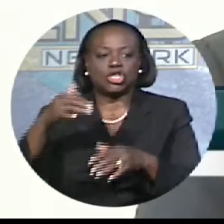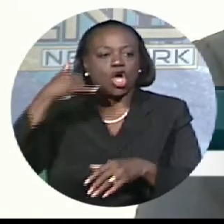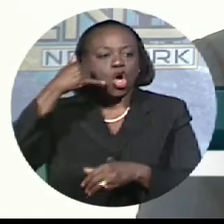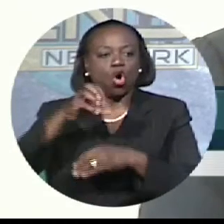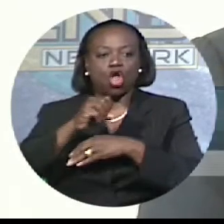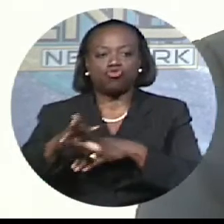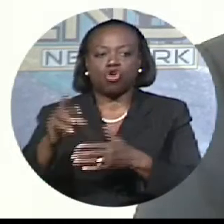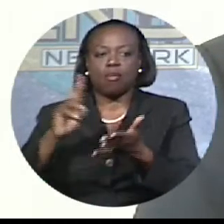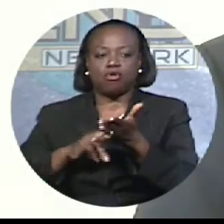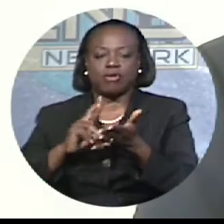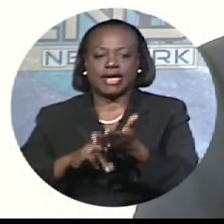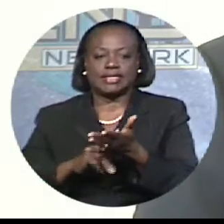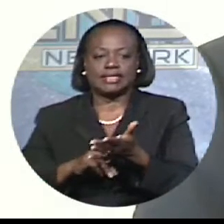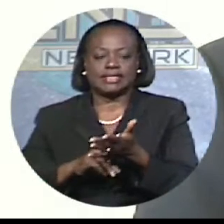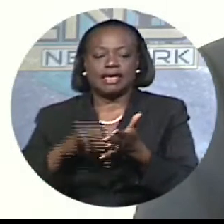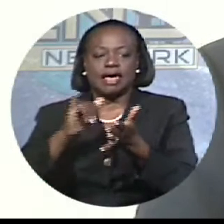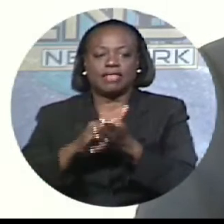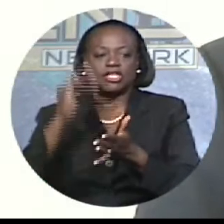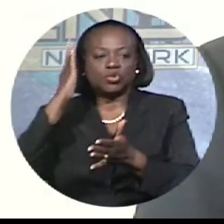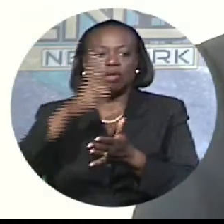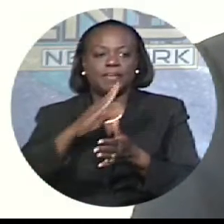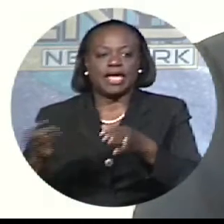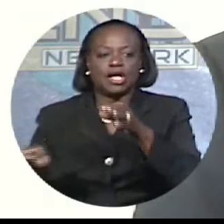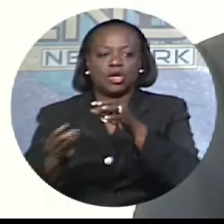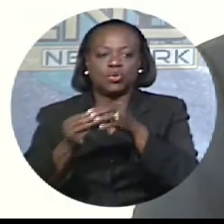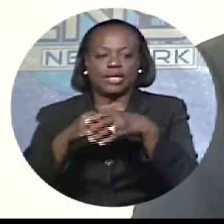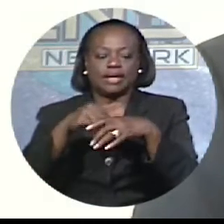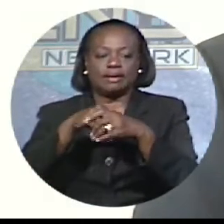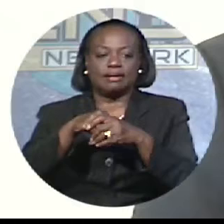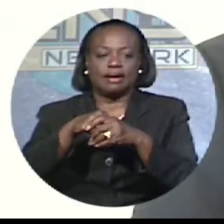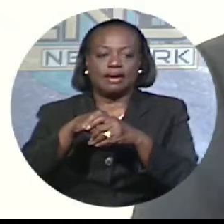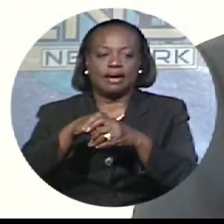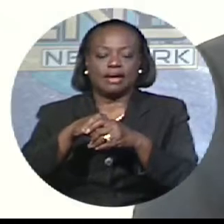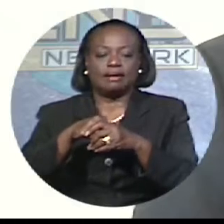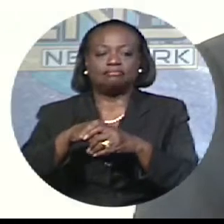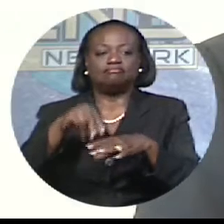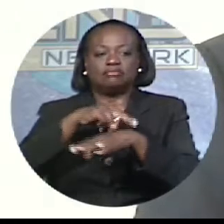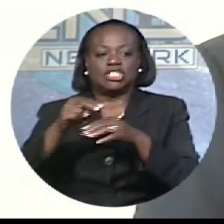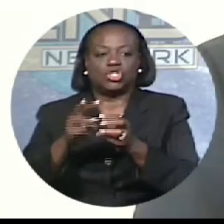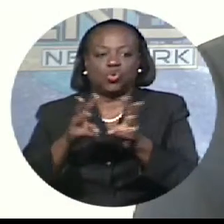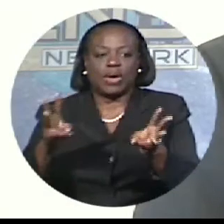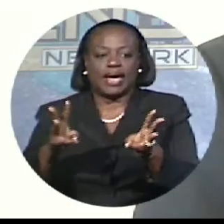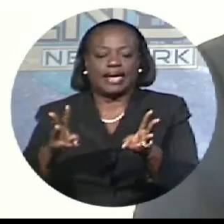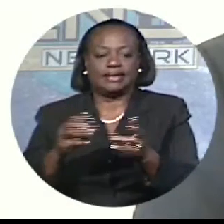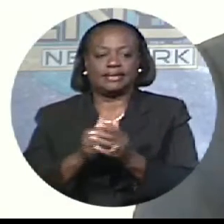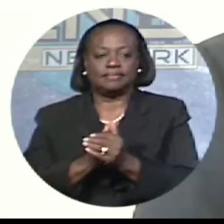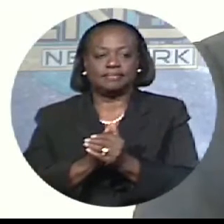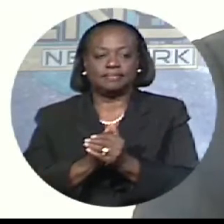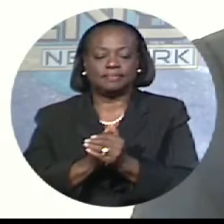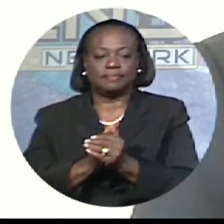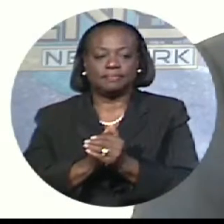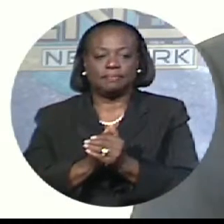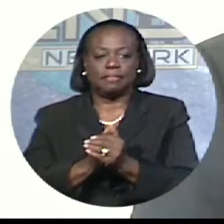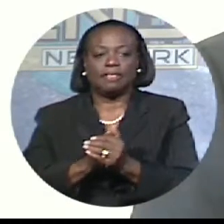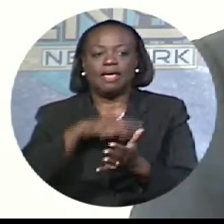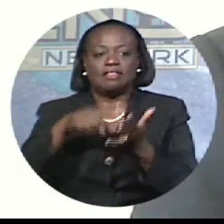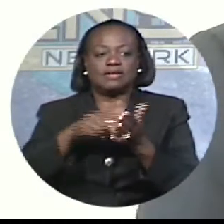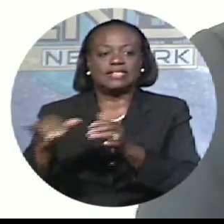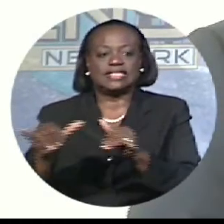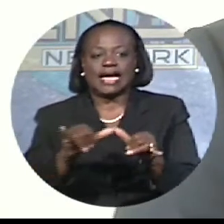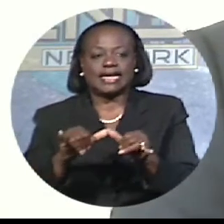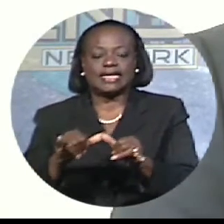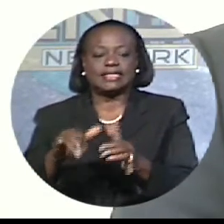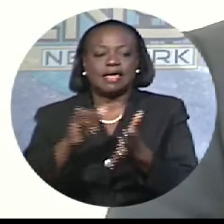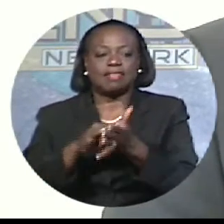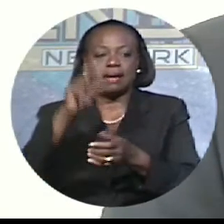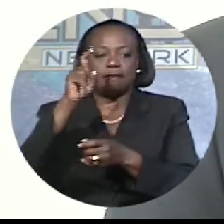which will be included on a network-wide basis. IRCA, in this case, will be putting in place standards which must be complied with